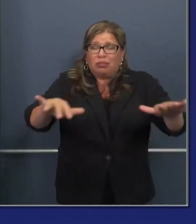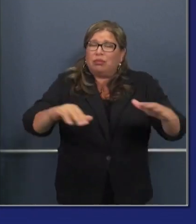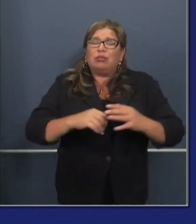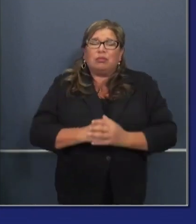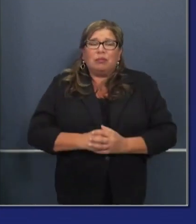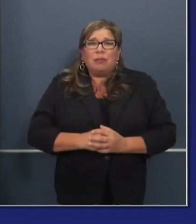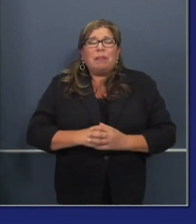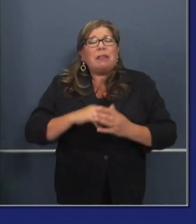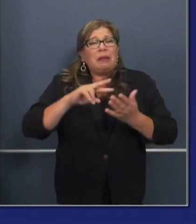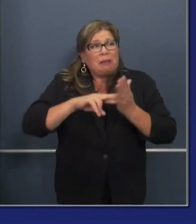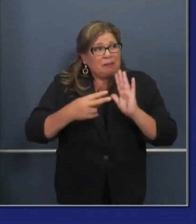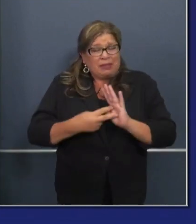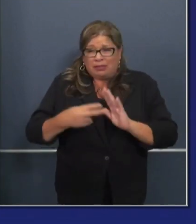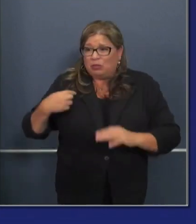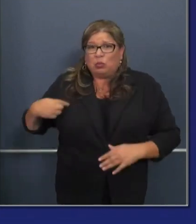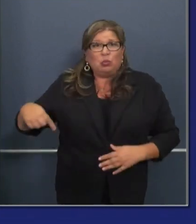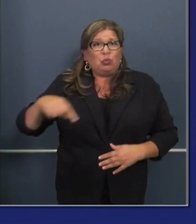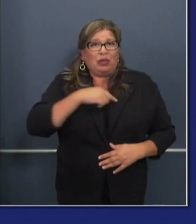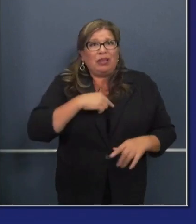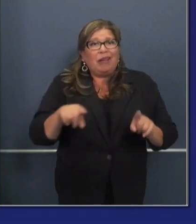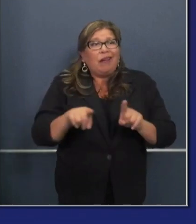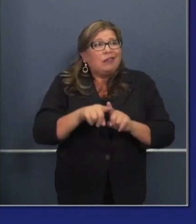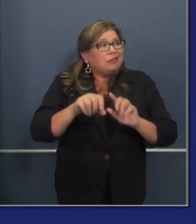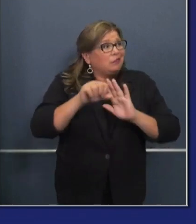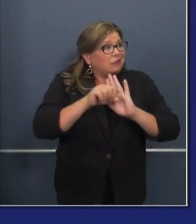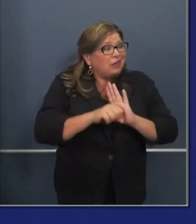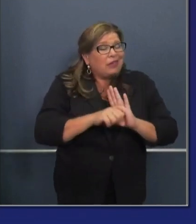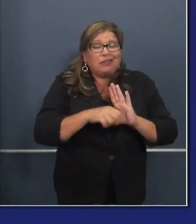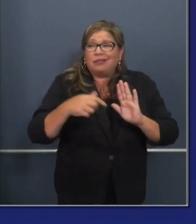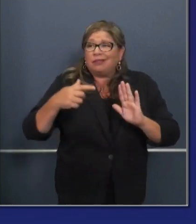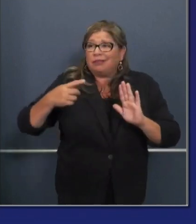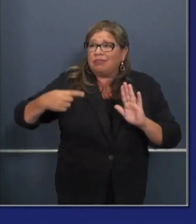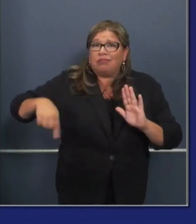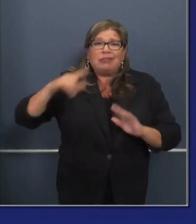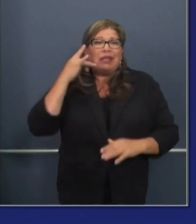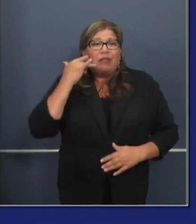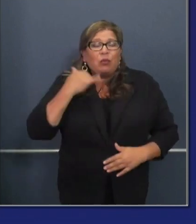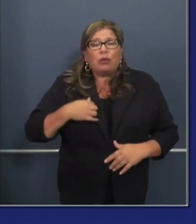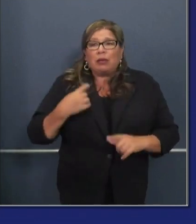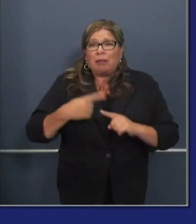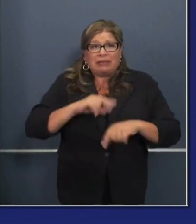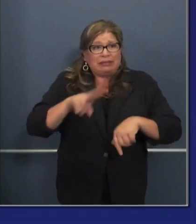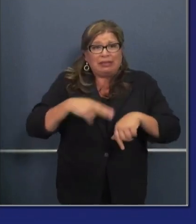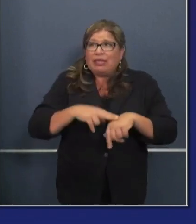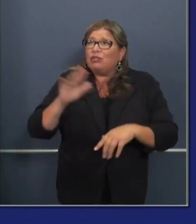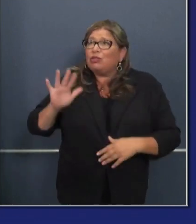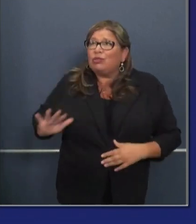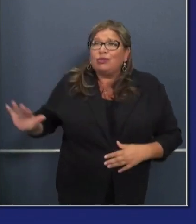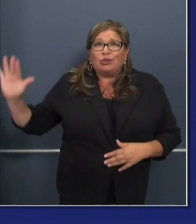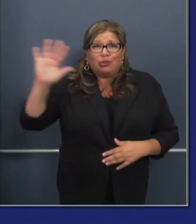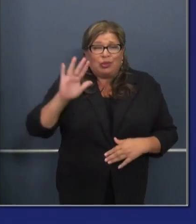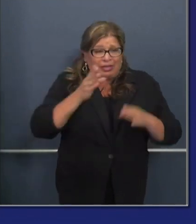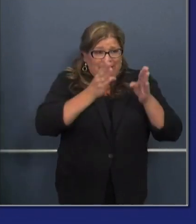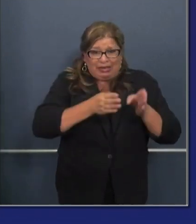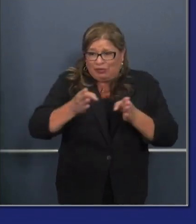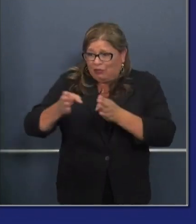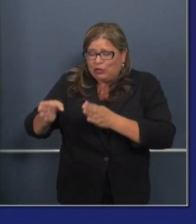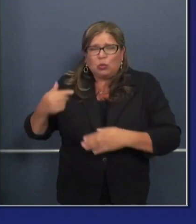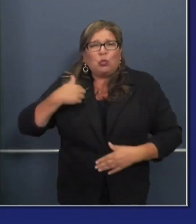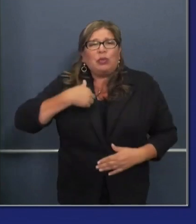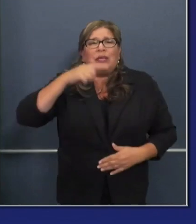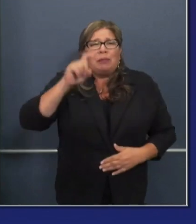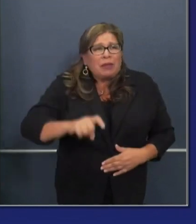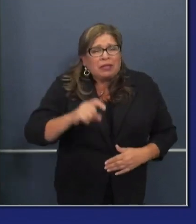of opportunity we have as a state, I argue as a nation, to be more thoughtful, not only about ourselves, but